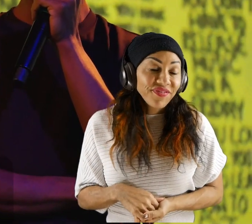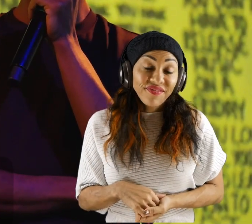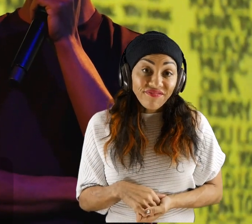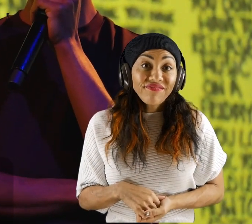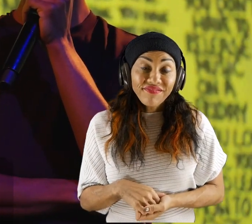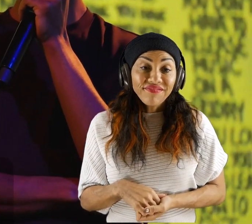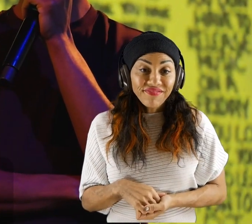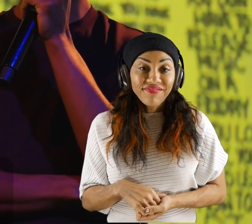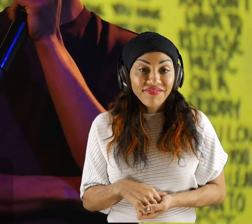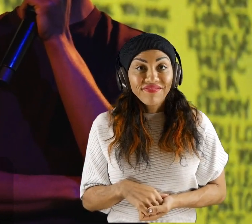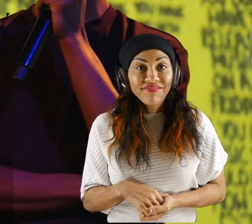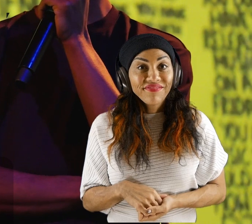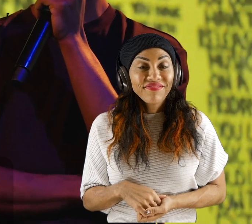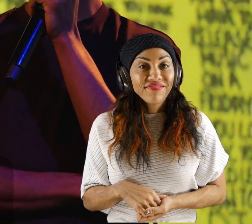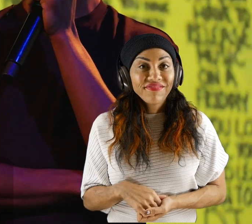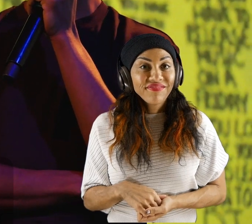learned.